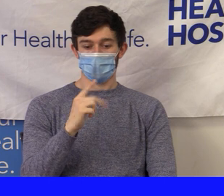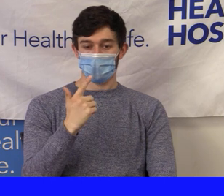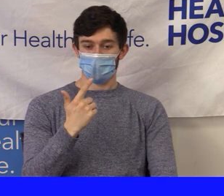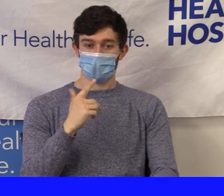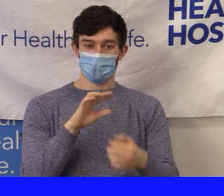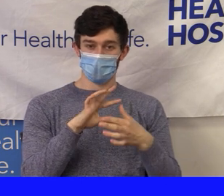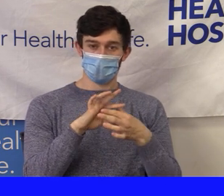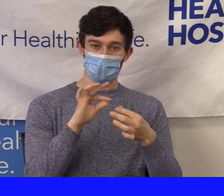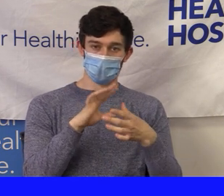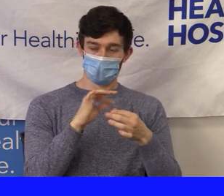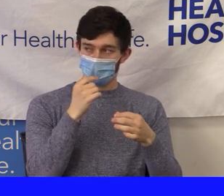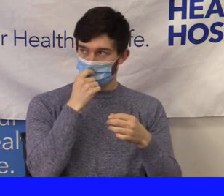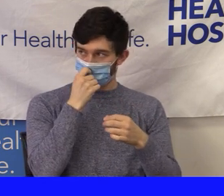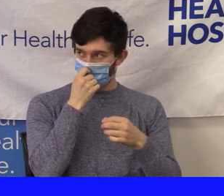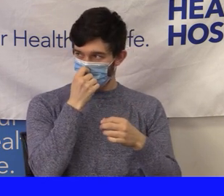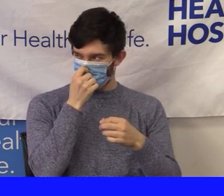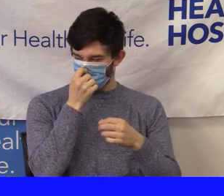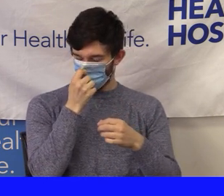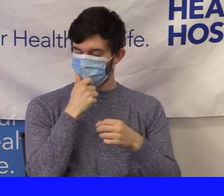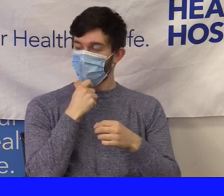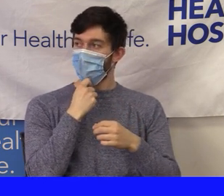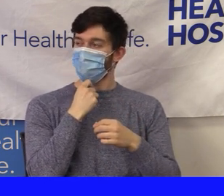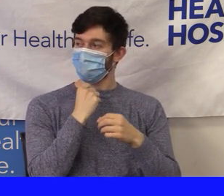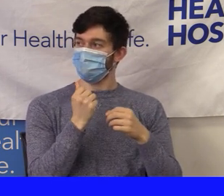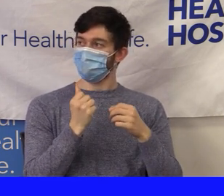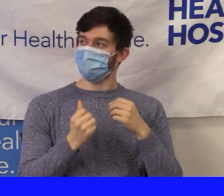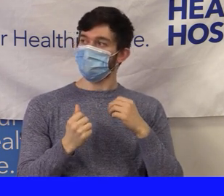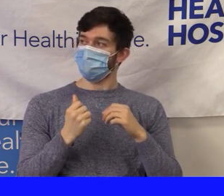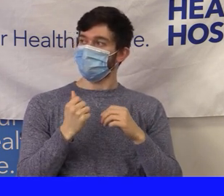thorough presentation. I think maybe we have a